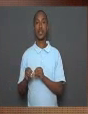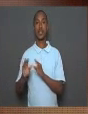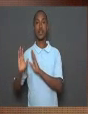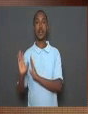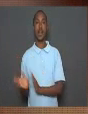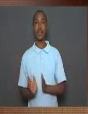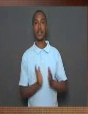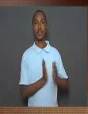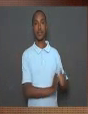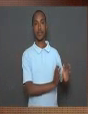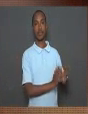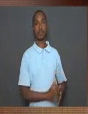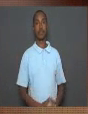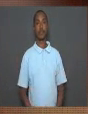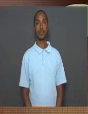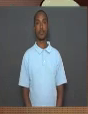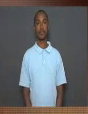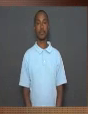Students, let's get ready.